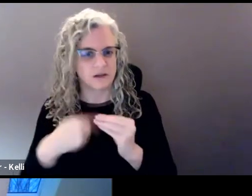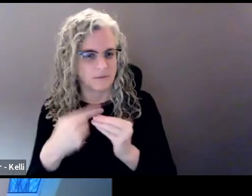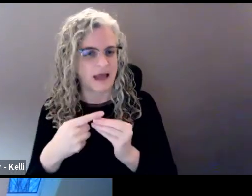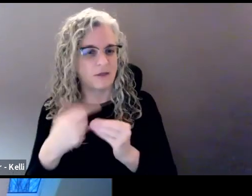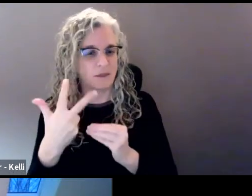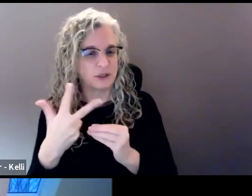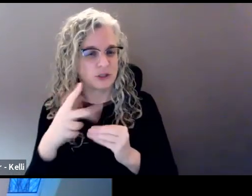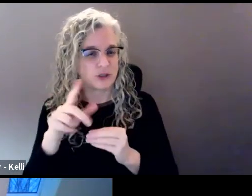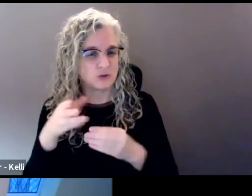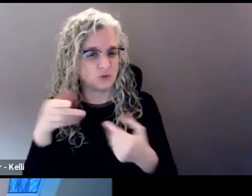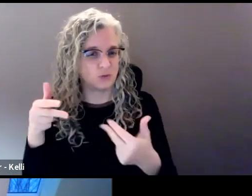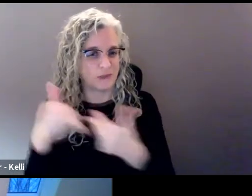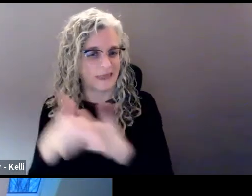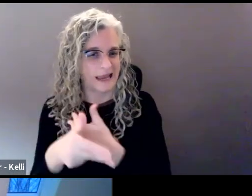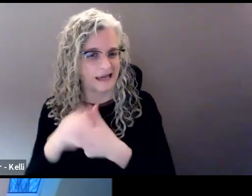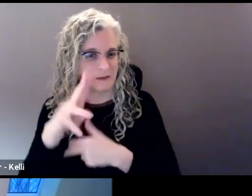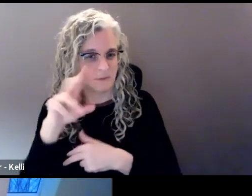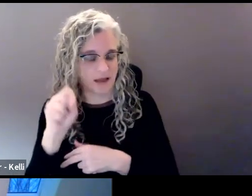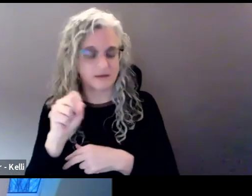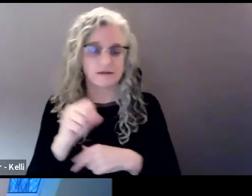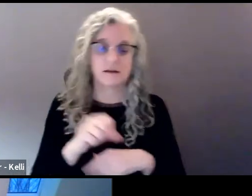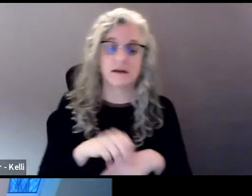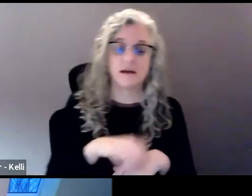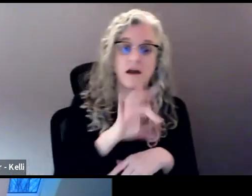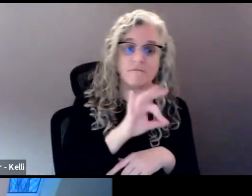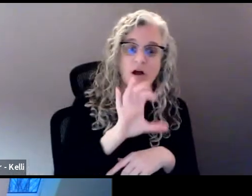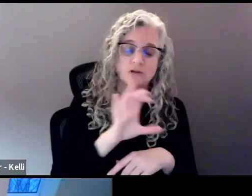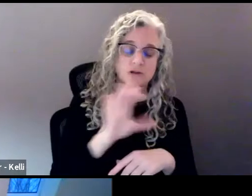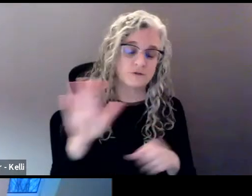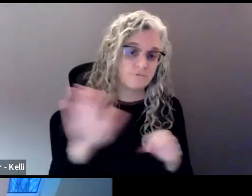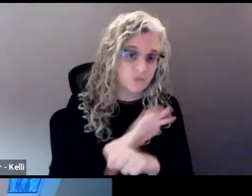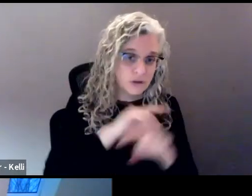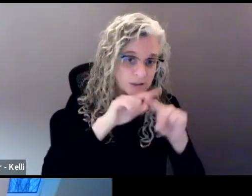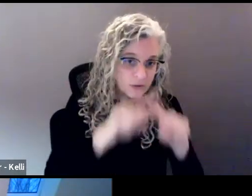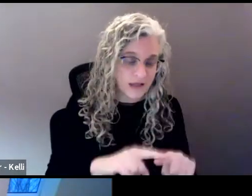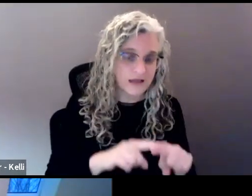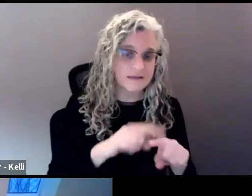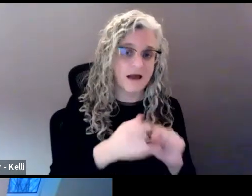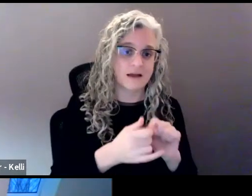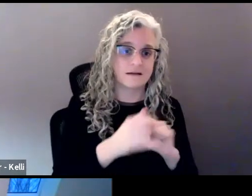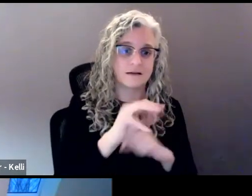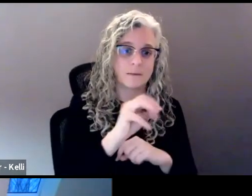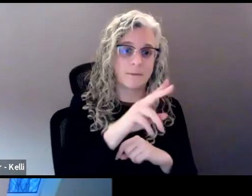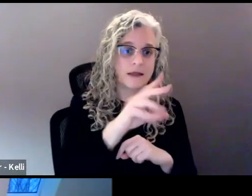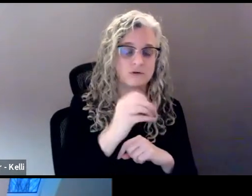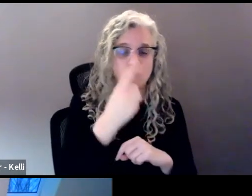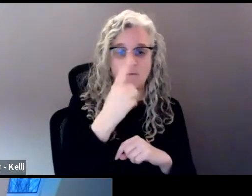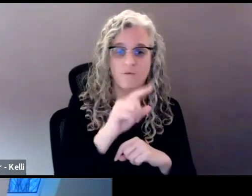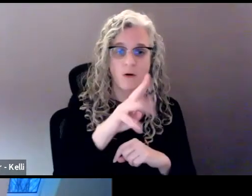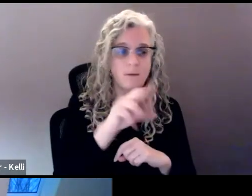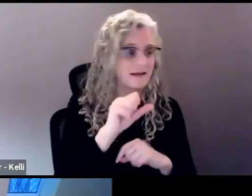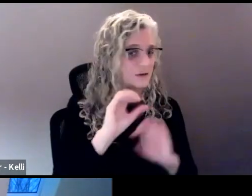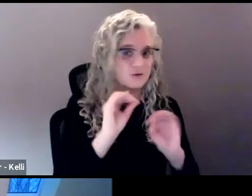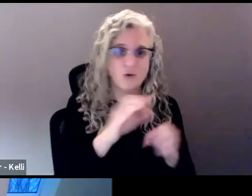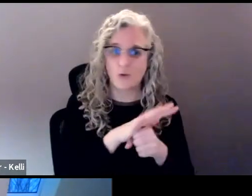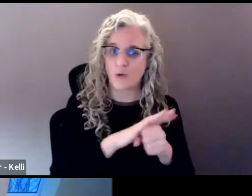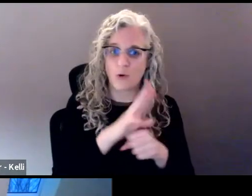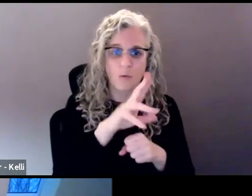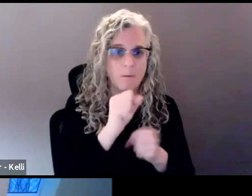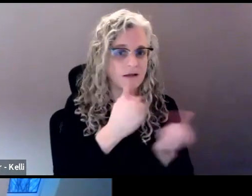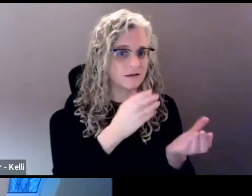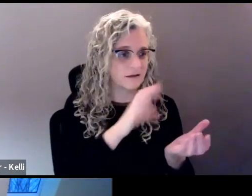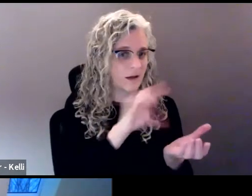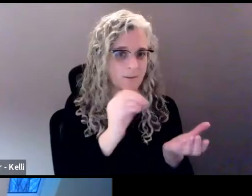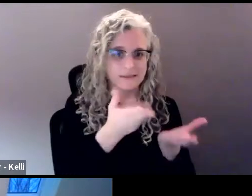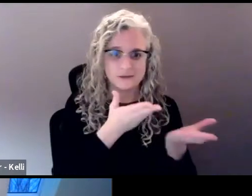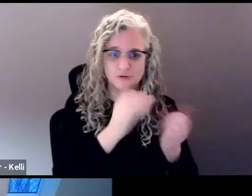Falls Church relies totally on Metro for its bus service, does not have a local bus service, and so